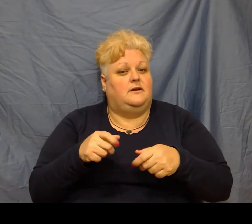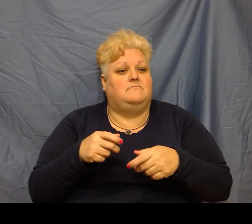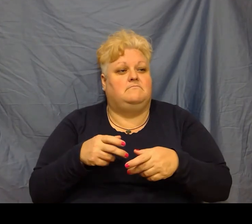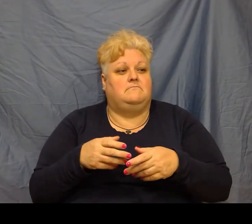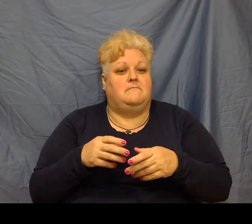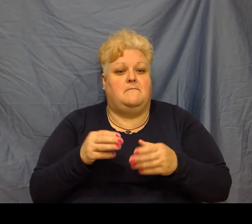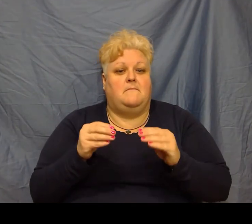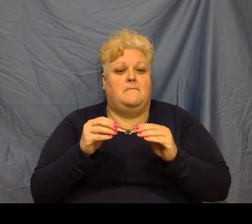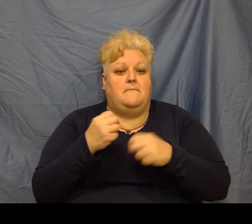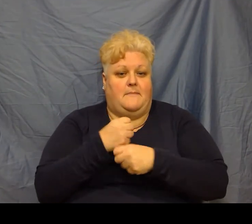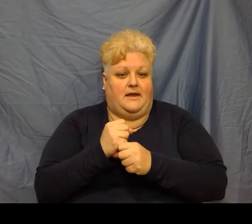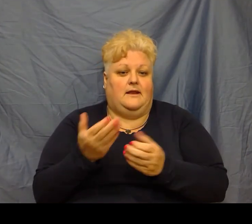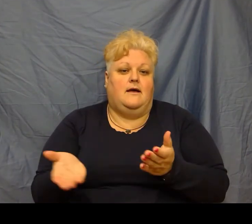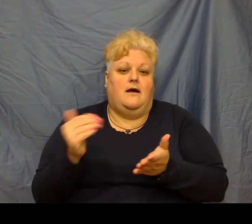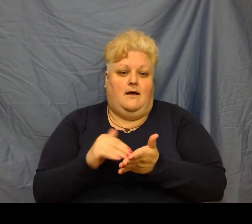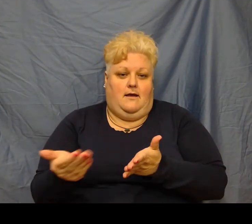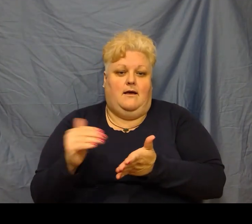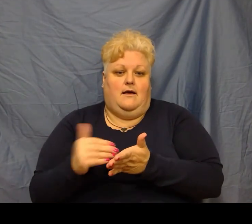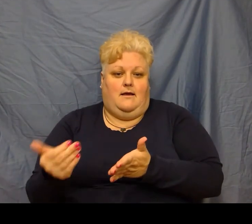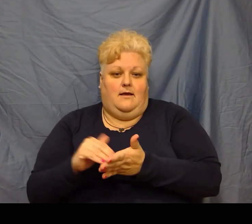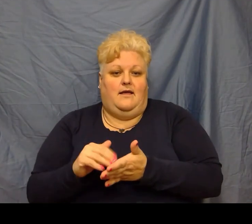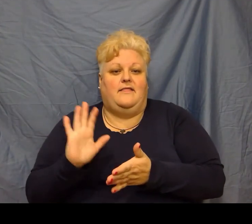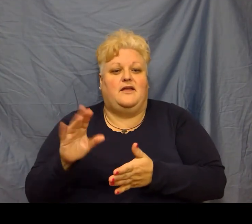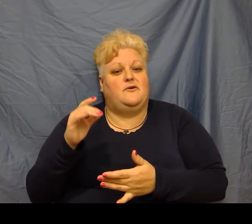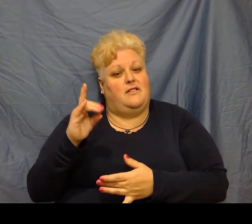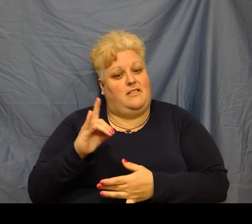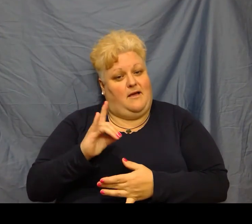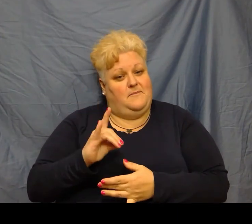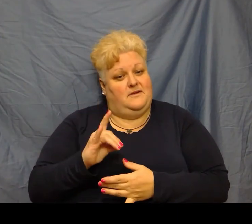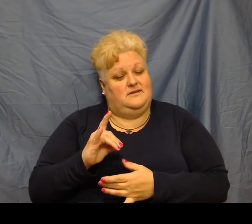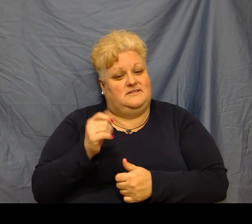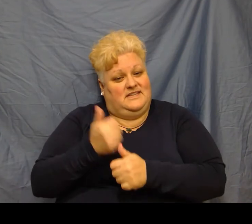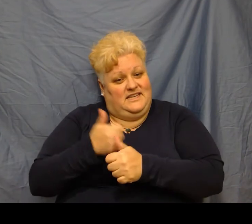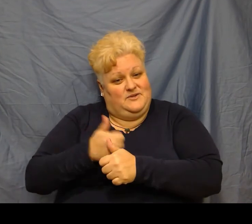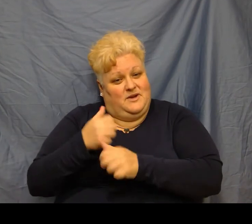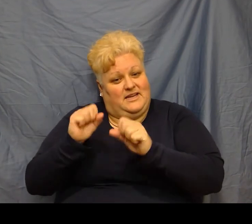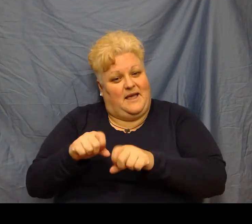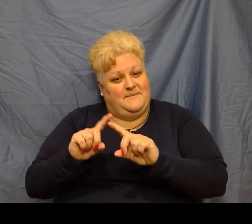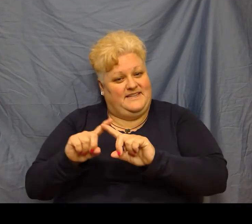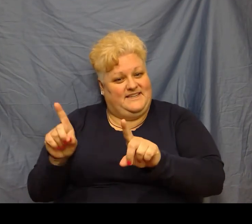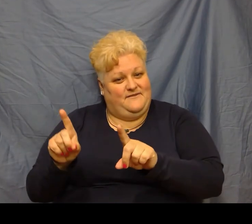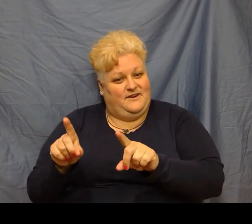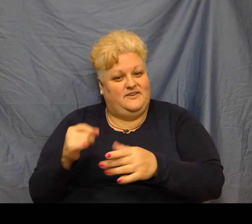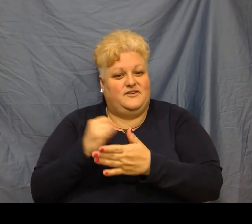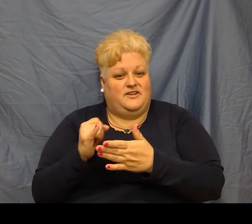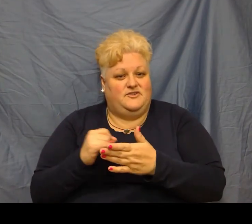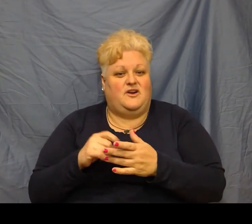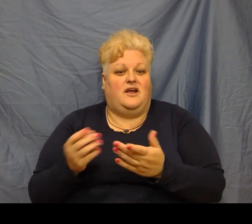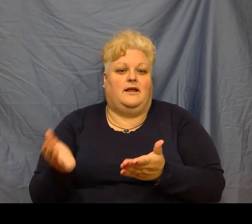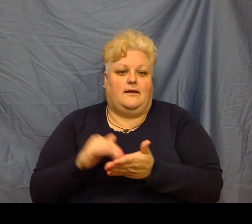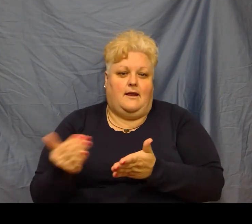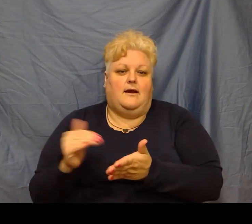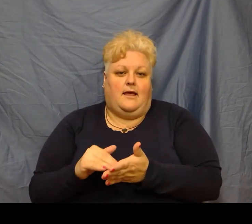you can replicate it pretty easy, and you can make every llama totally different. So it's something that you can draw over and